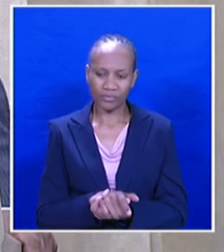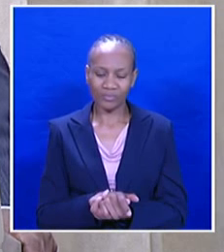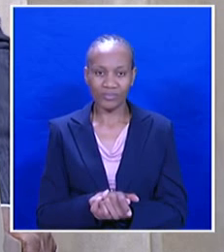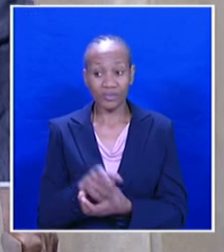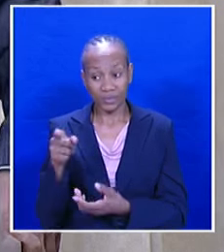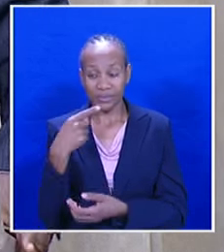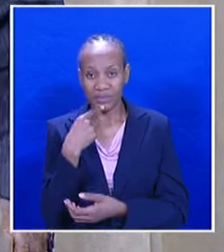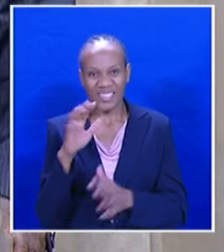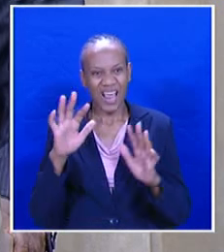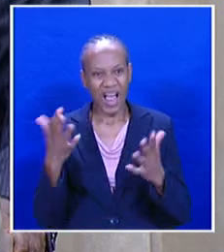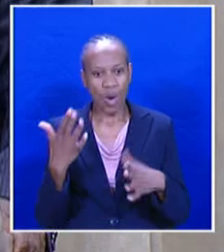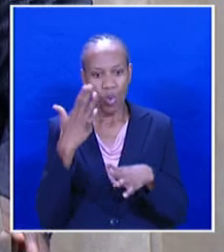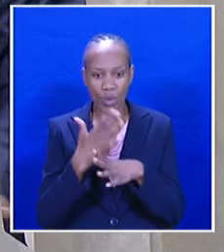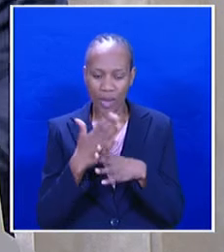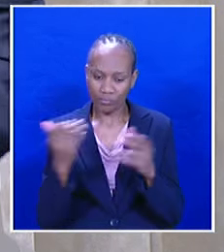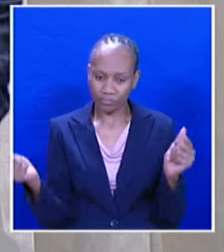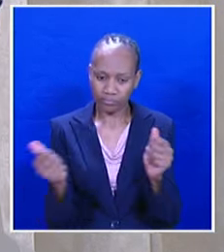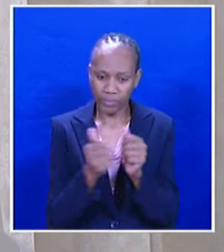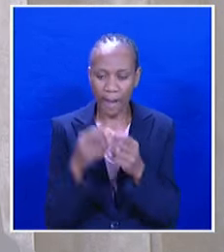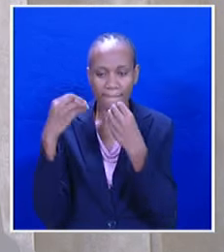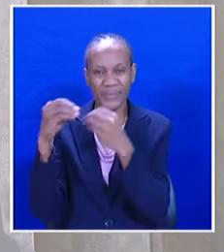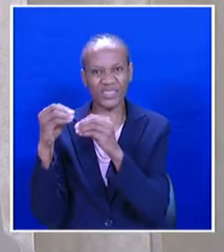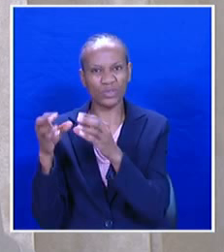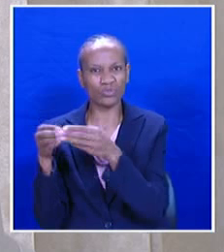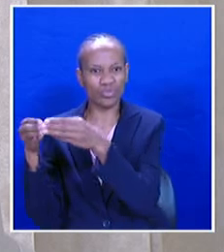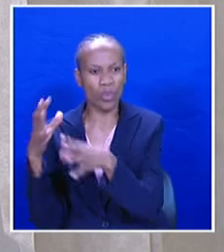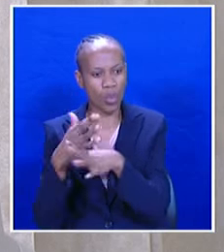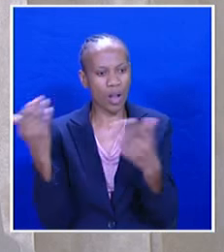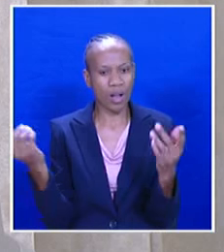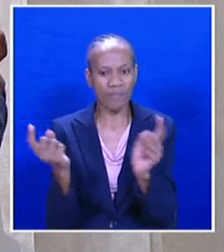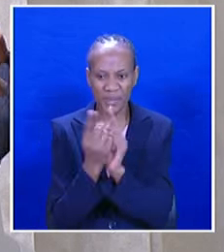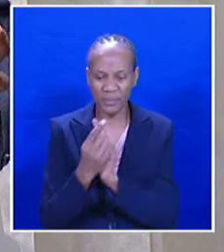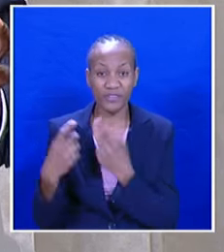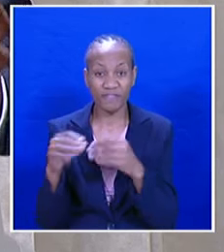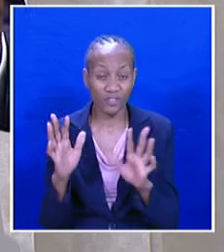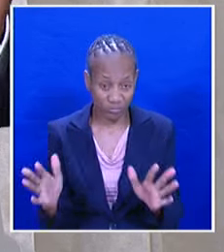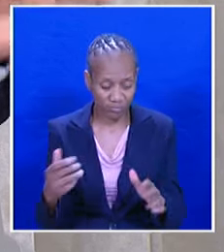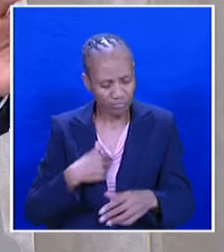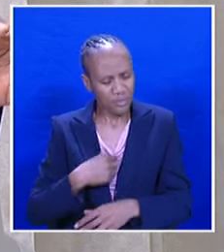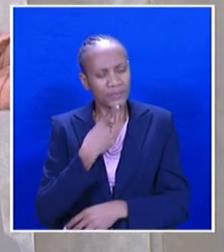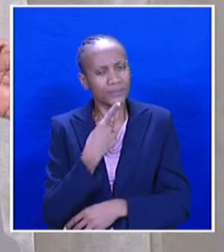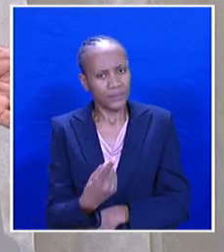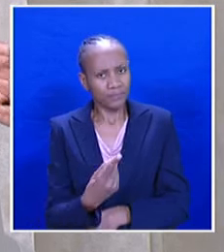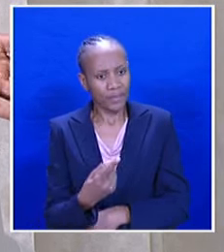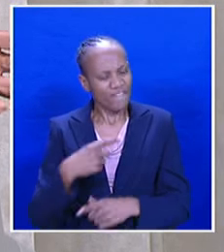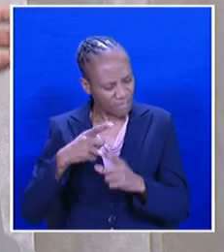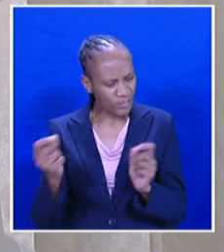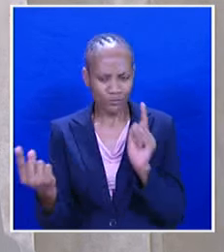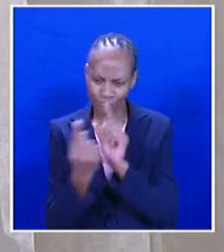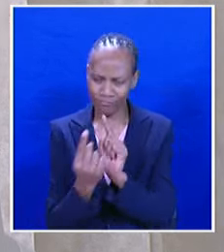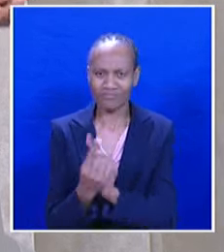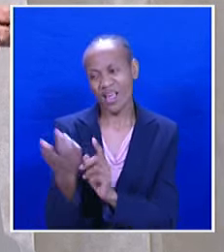kota ku mi byela kuri hi hlangane na vona vhiki leri nga hela. Loko hi hlangane na